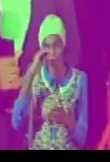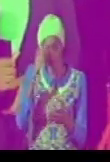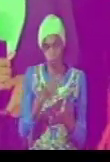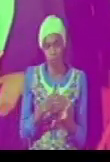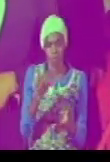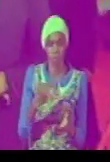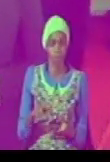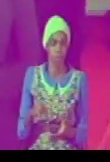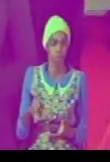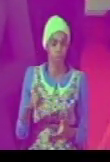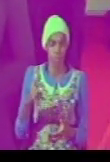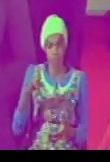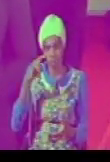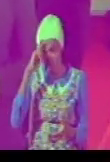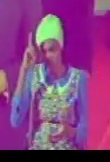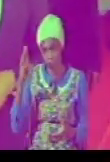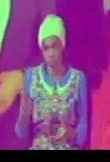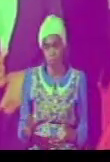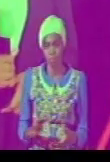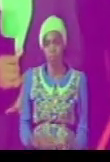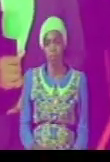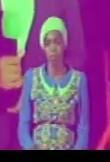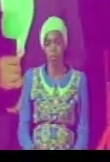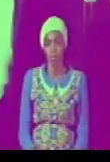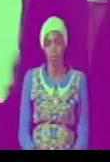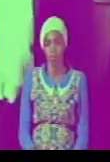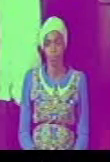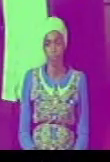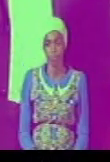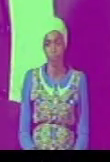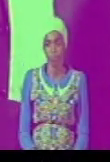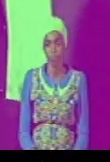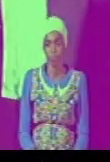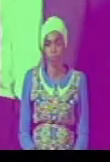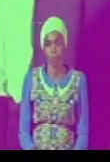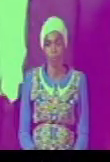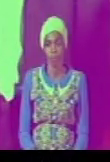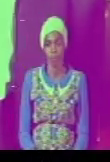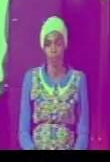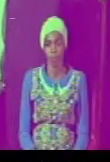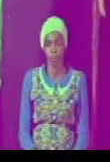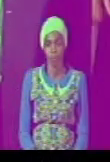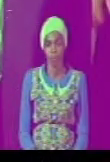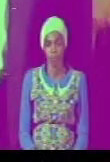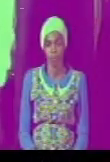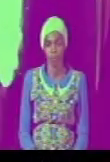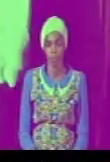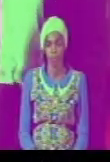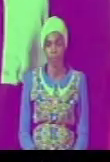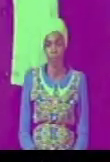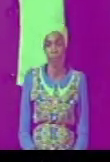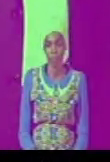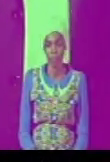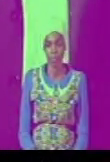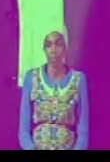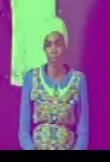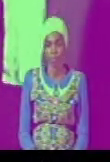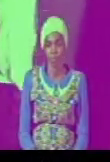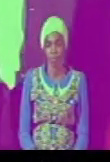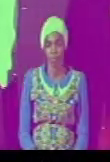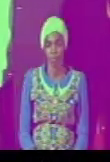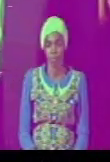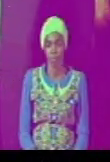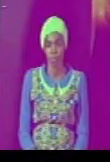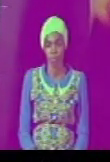us if we reset our mindset. We must not allow our backgrounds to put our backs to